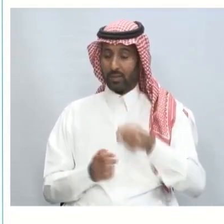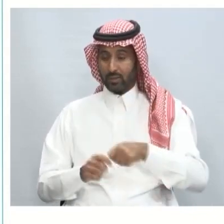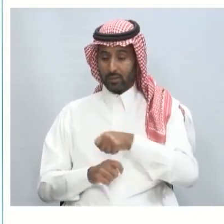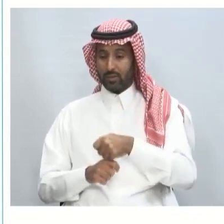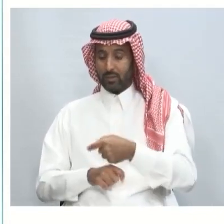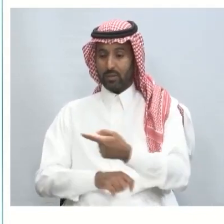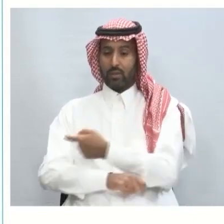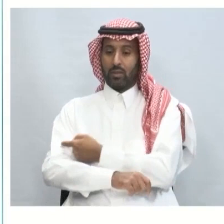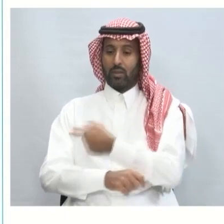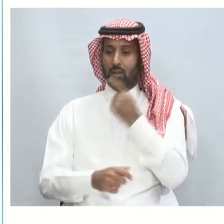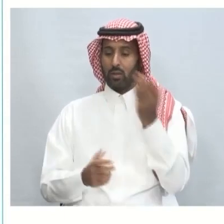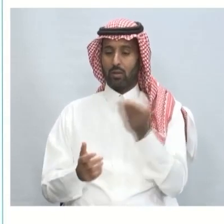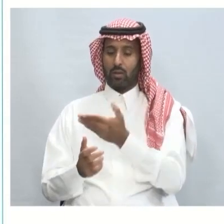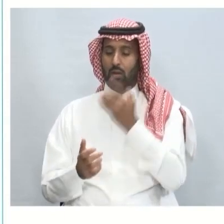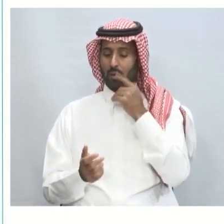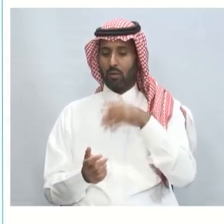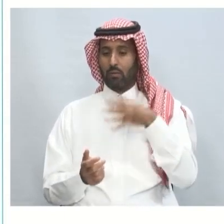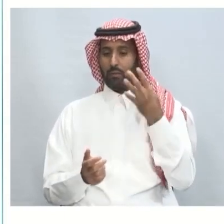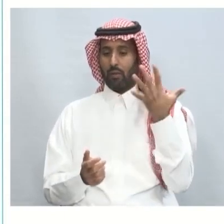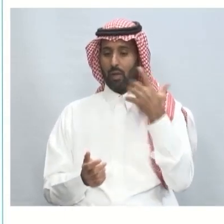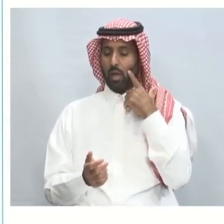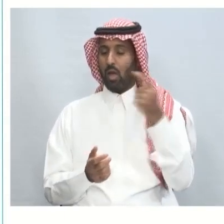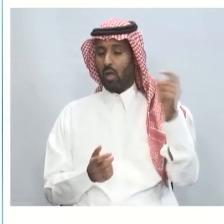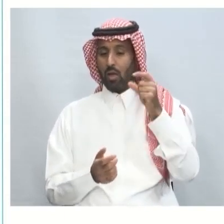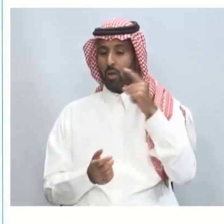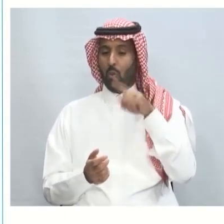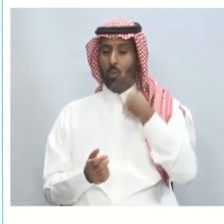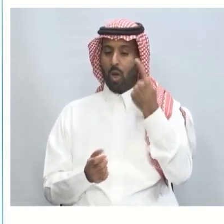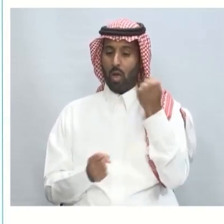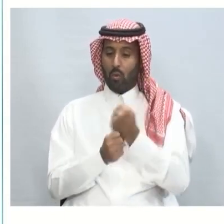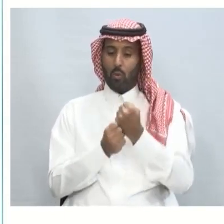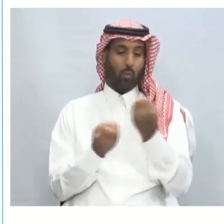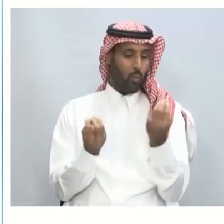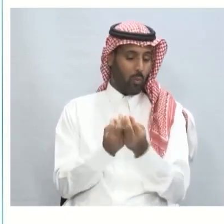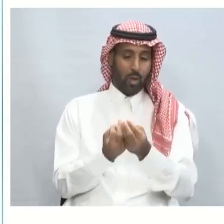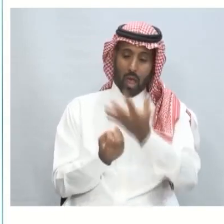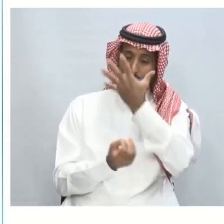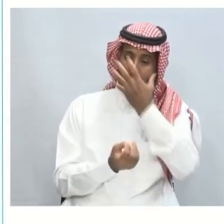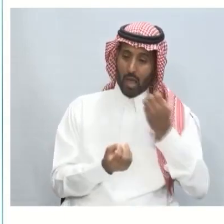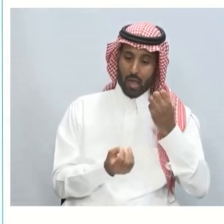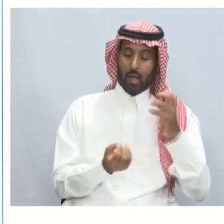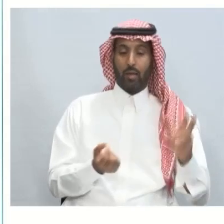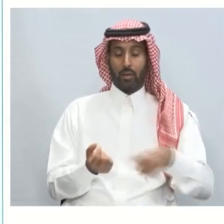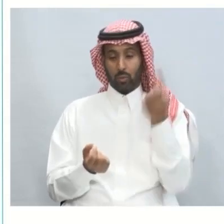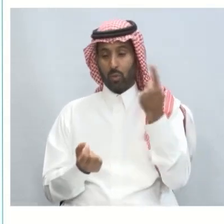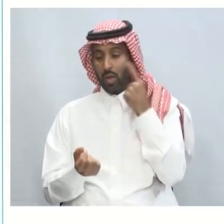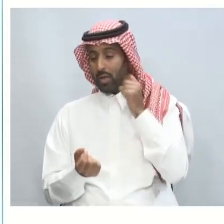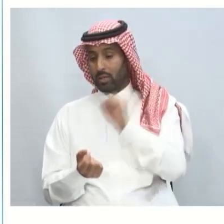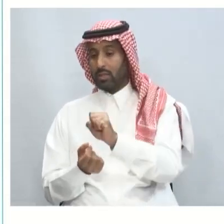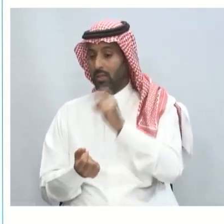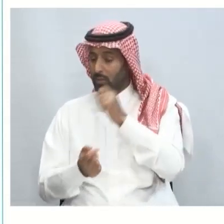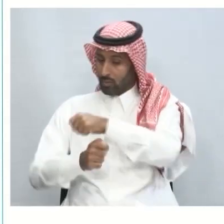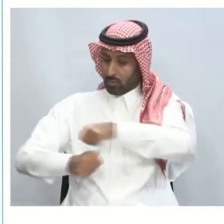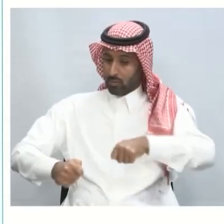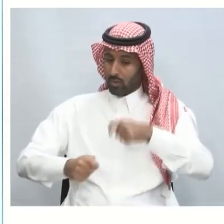and six both on both are doctors. One who works with animals, the veterinarian, and one is a special kind of